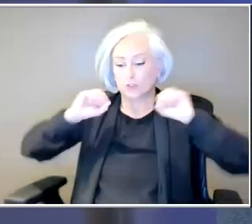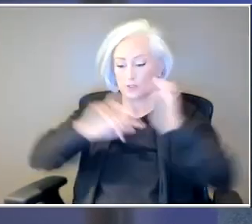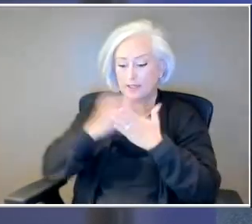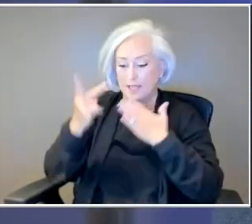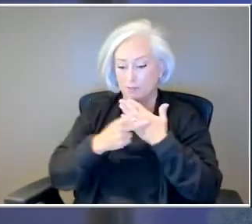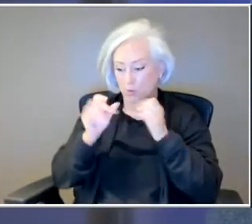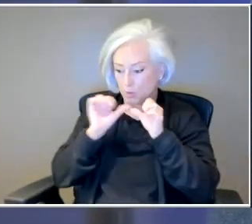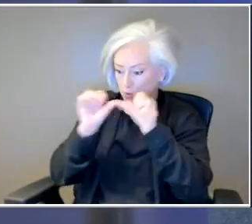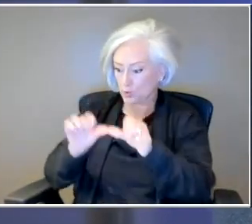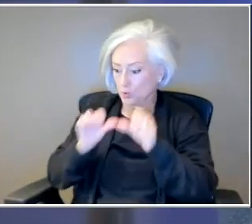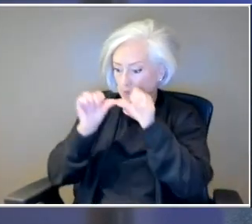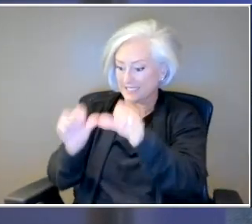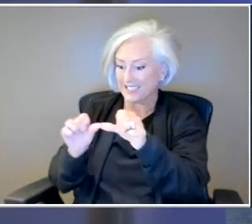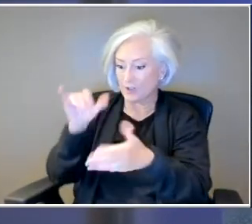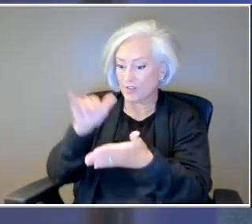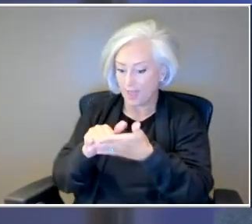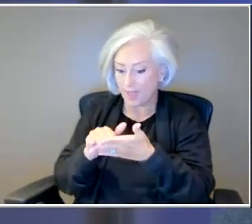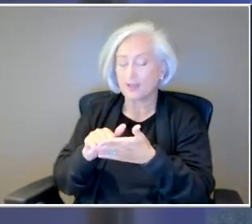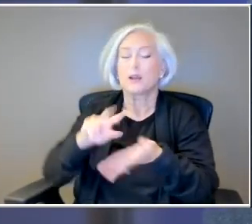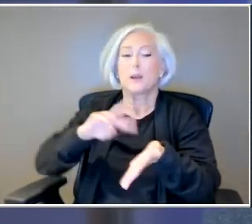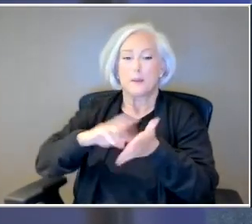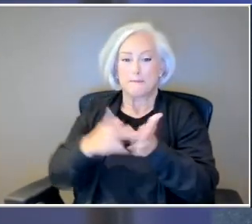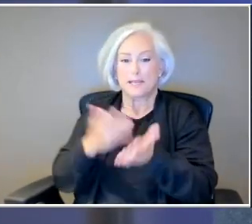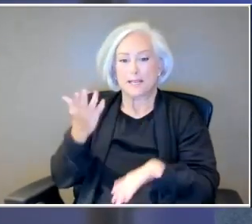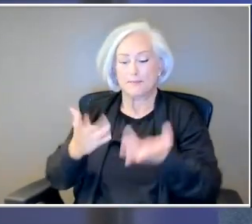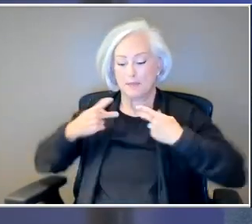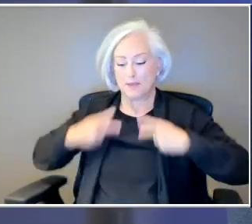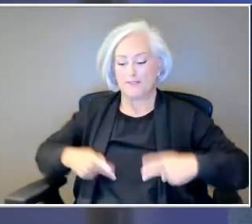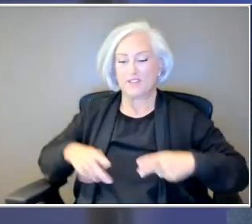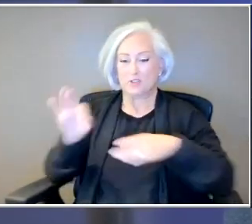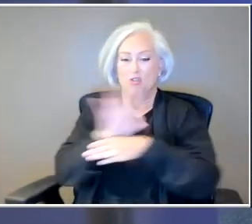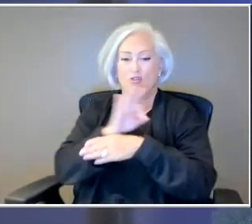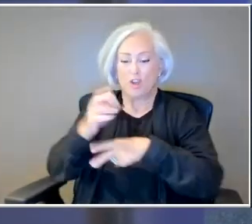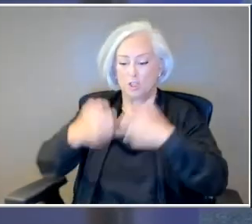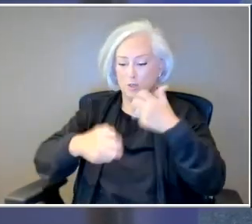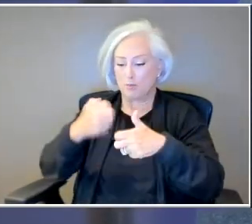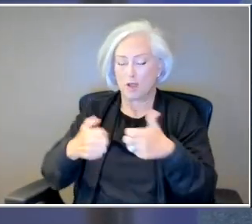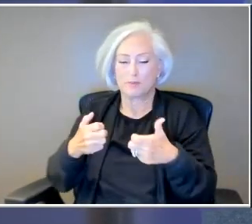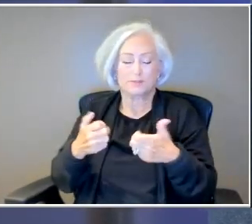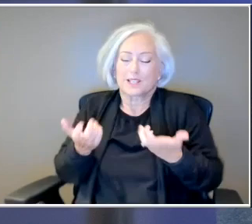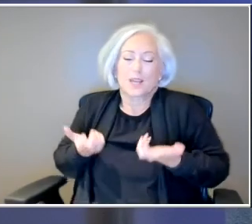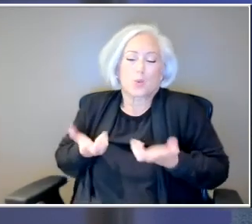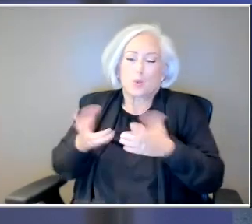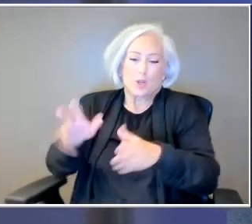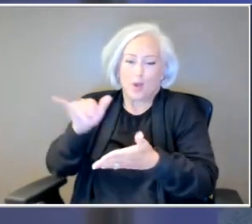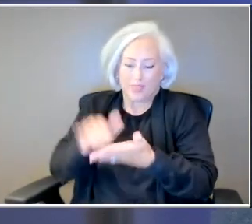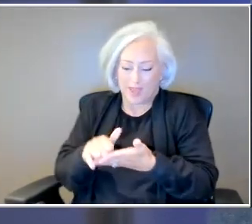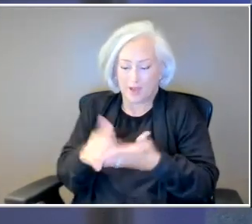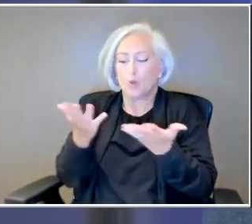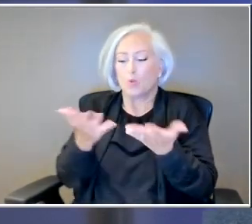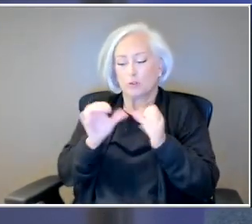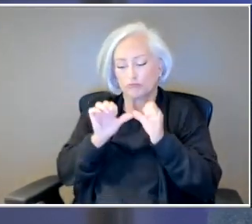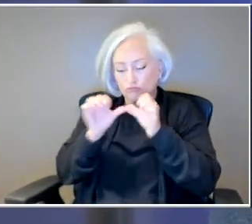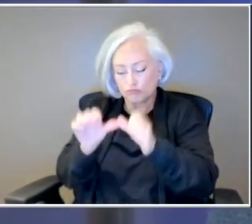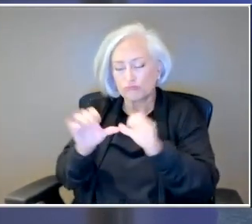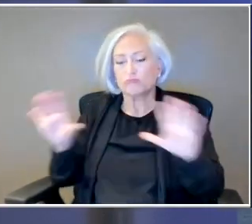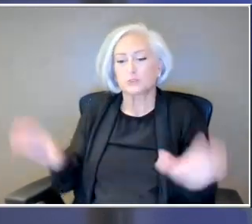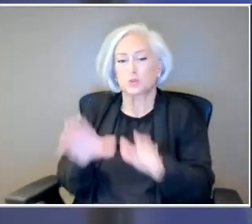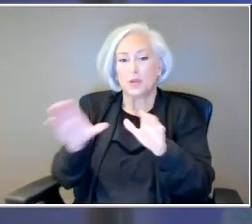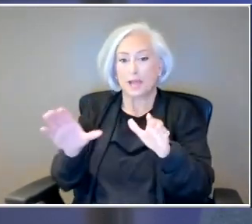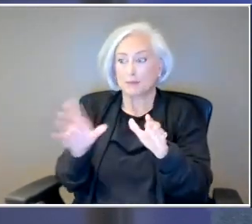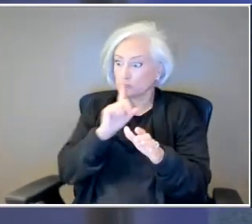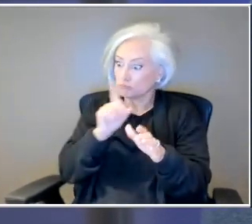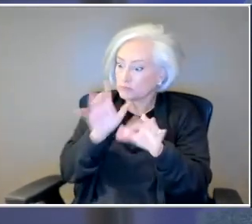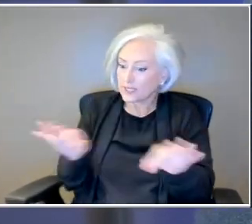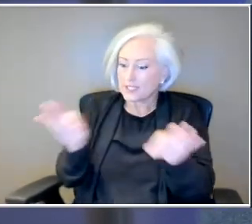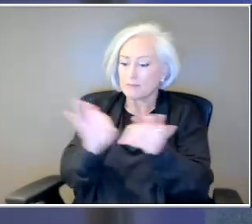lead to physical function problems down the road, which we don't want. You want to maintain activity, right? So it's really important that these drugs be used the way